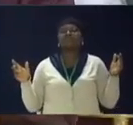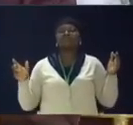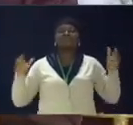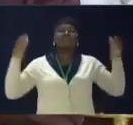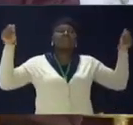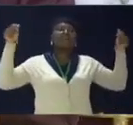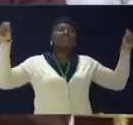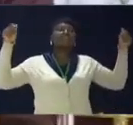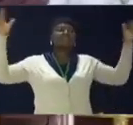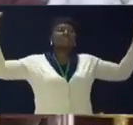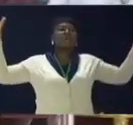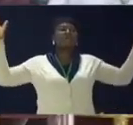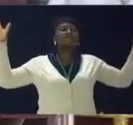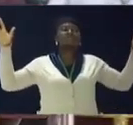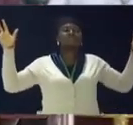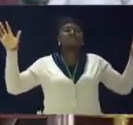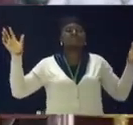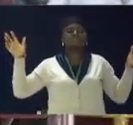Hallelujah.